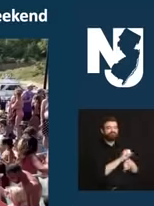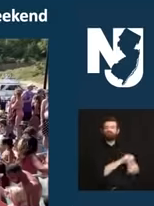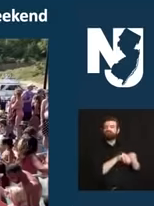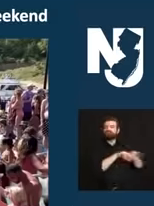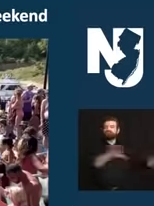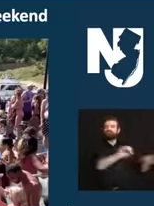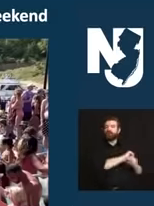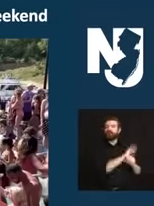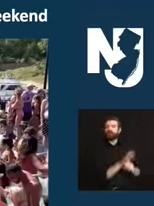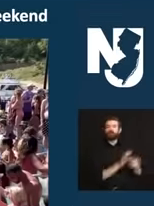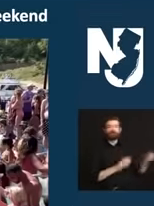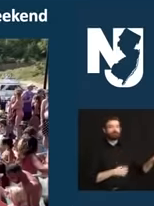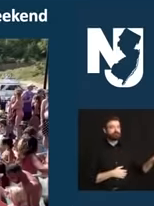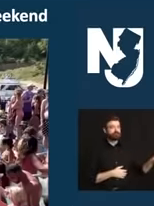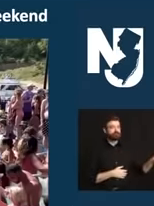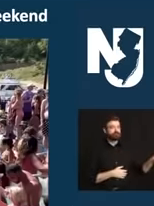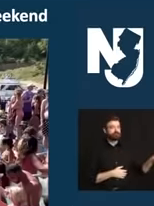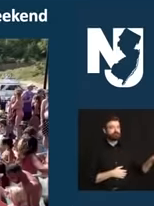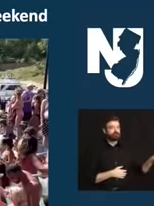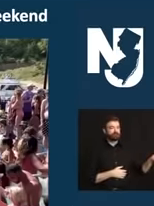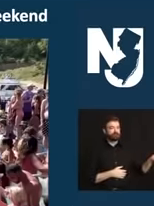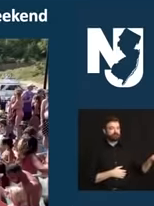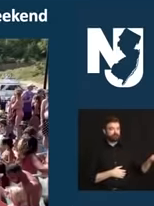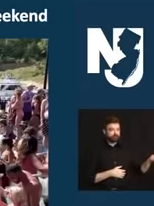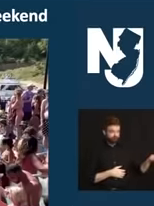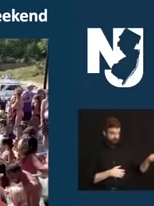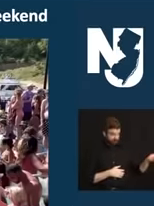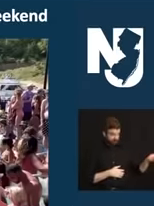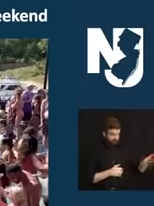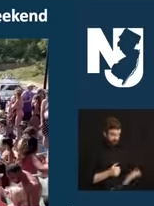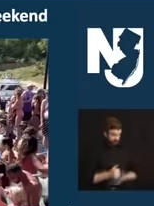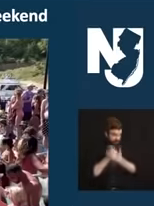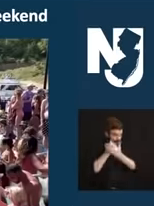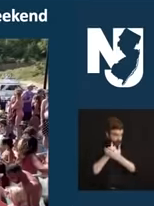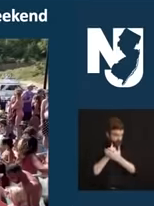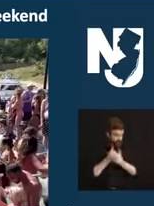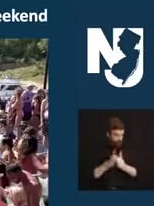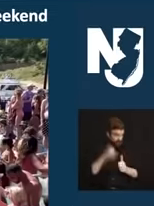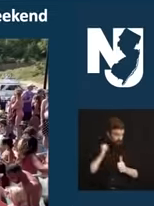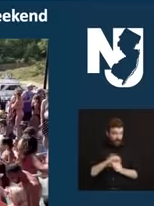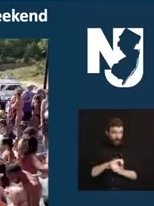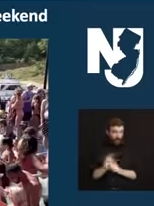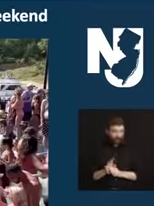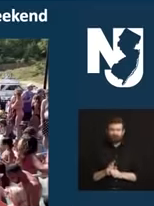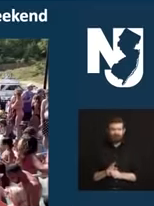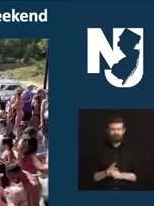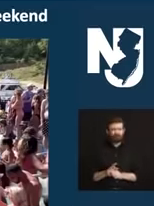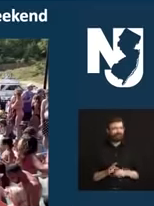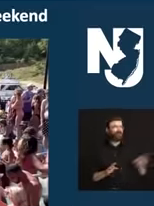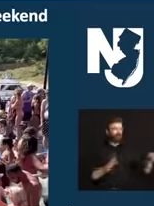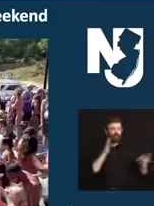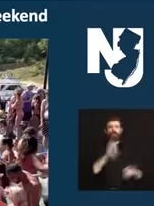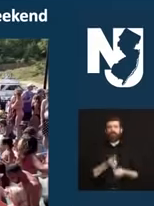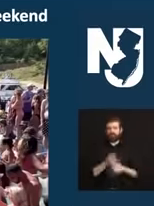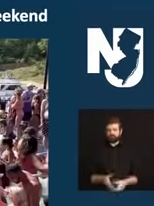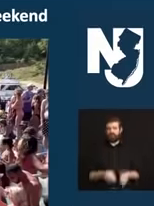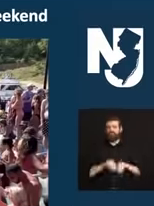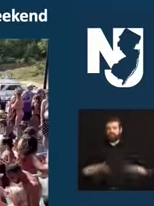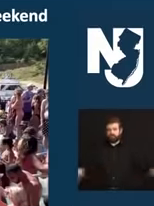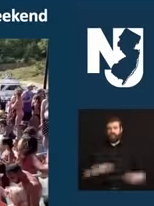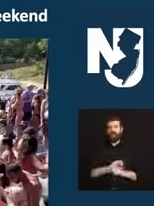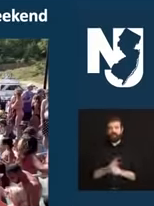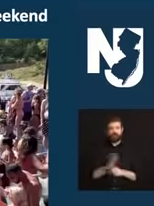beat back COVID-19. This is how we, in fact, invite COVID-19. The only thing worse would be if that were indoors.